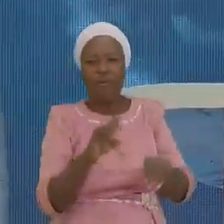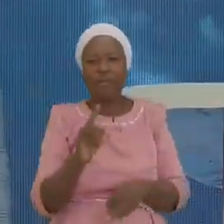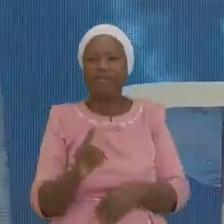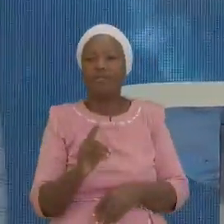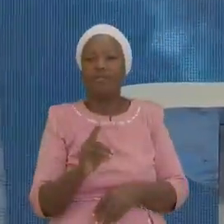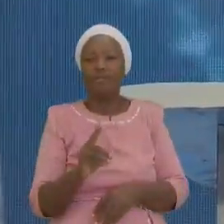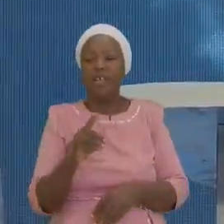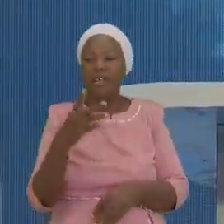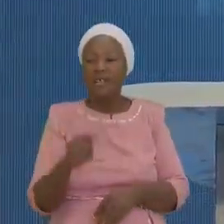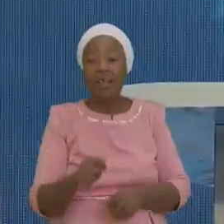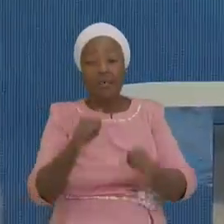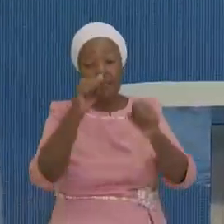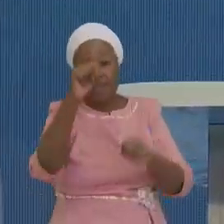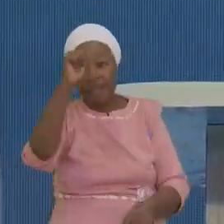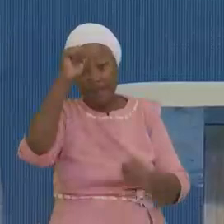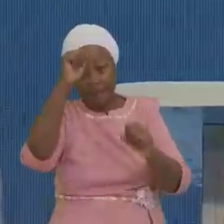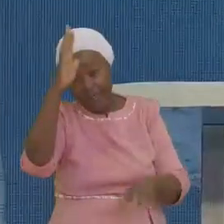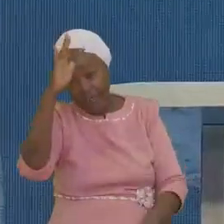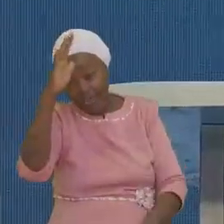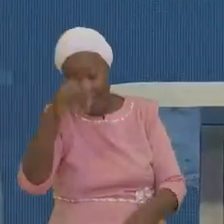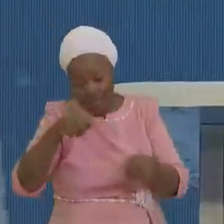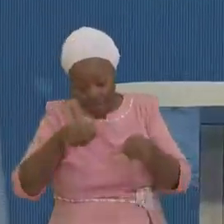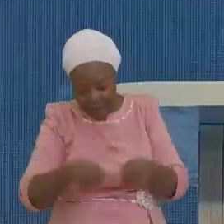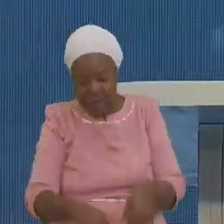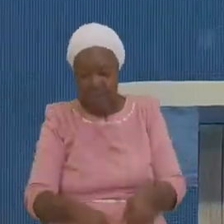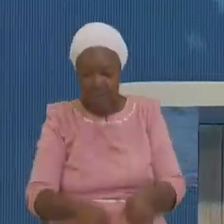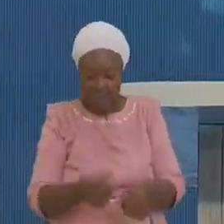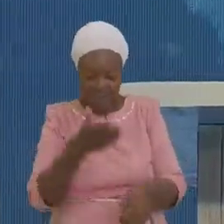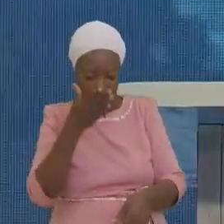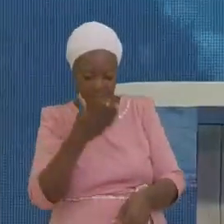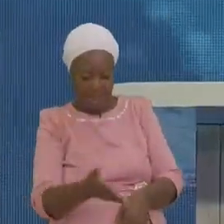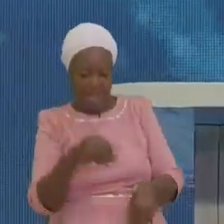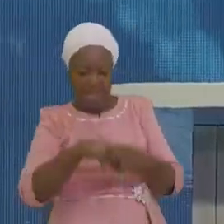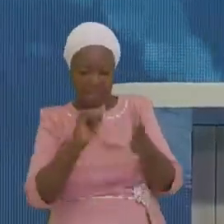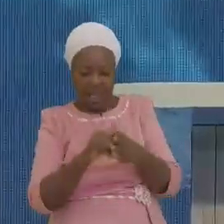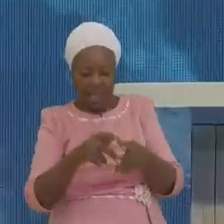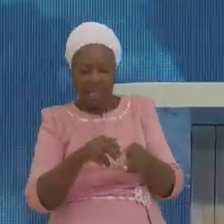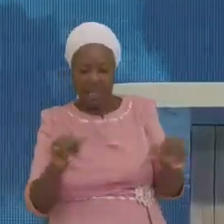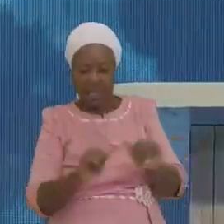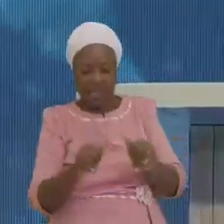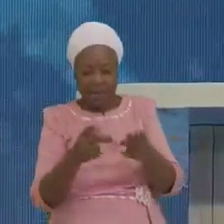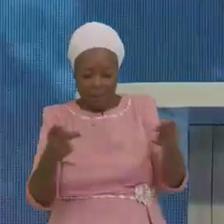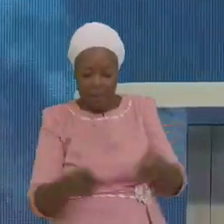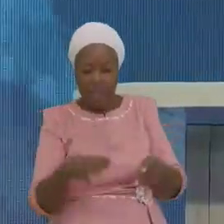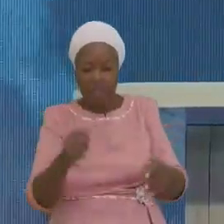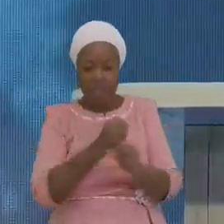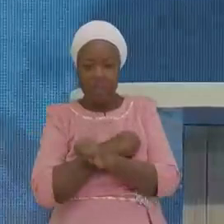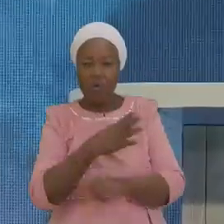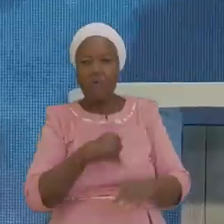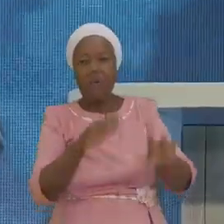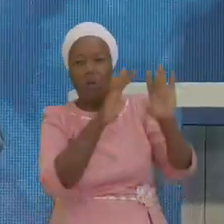The father remained steadfast and stable in that same place of love and compassion.